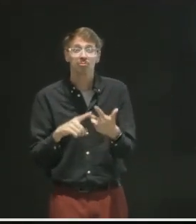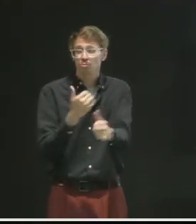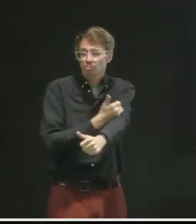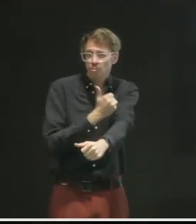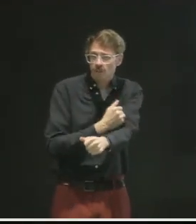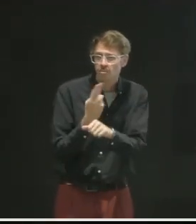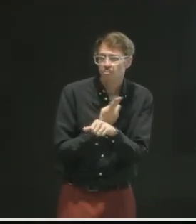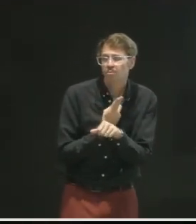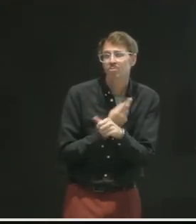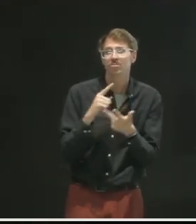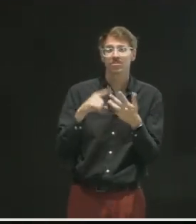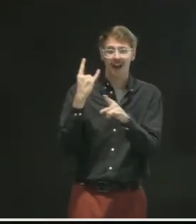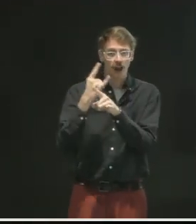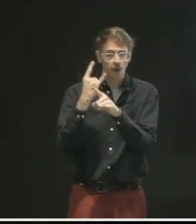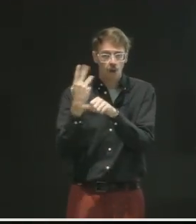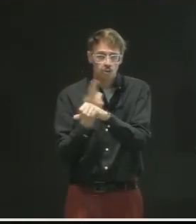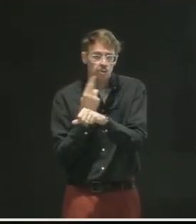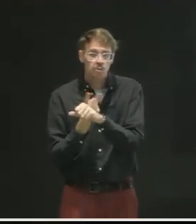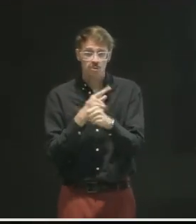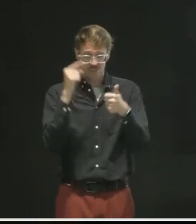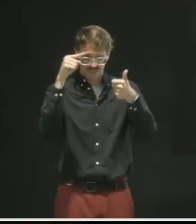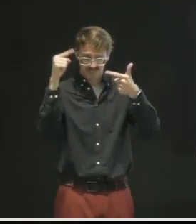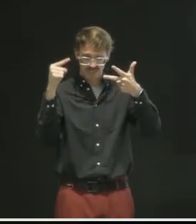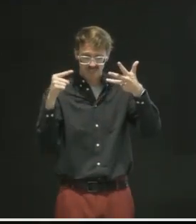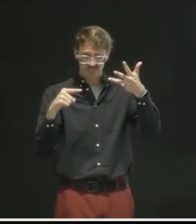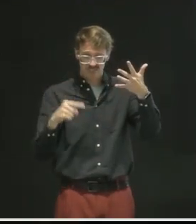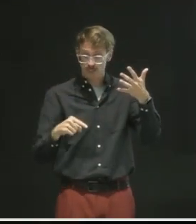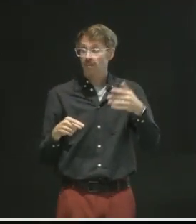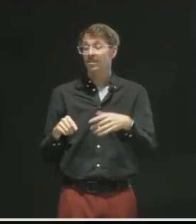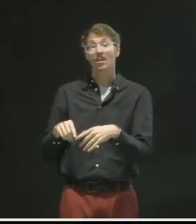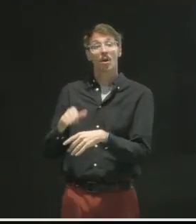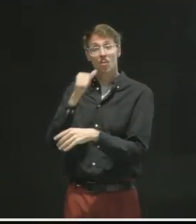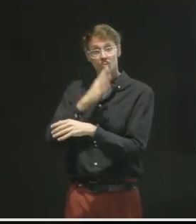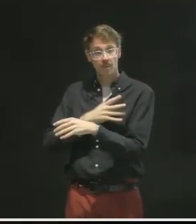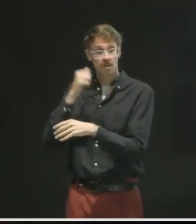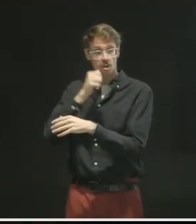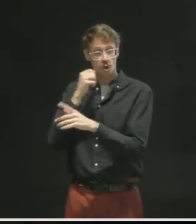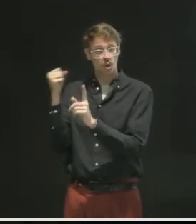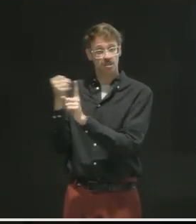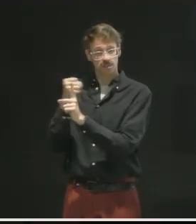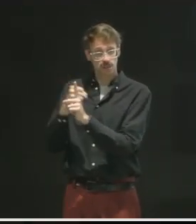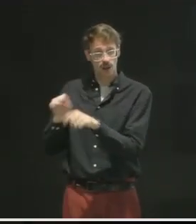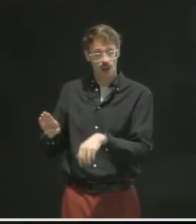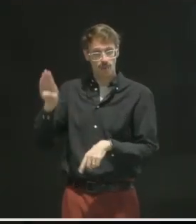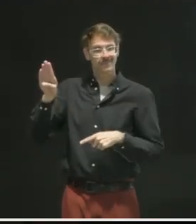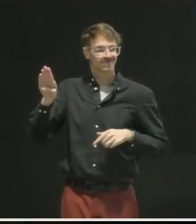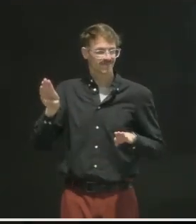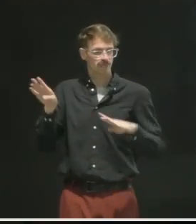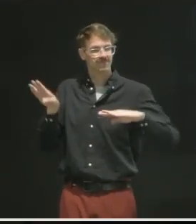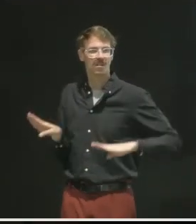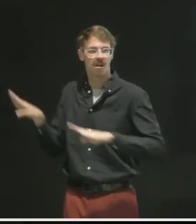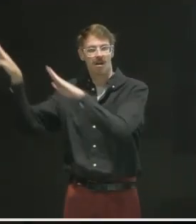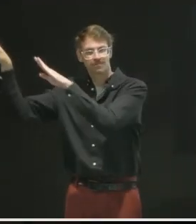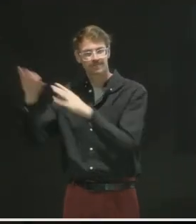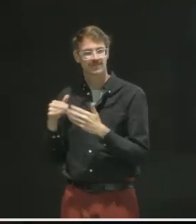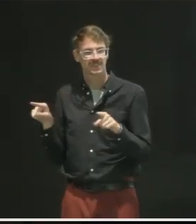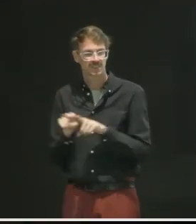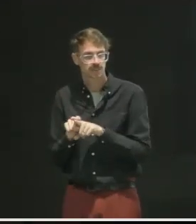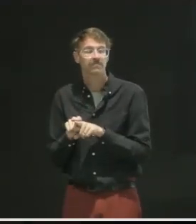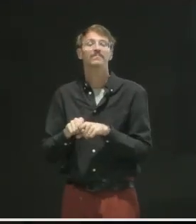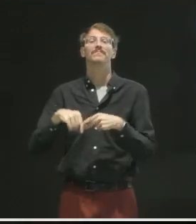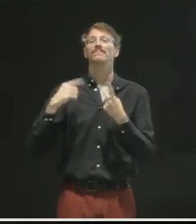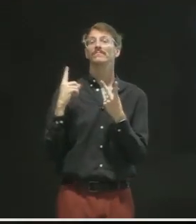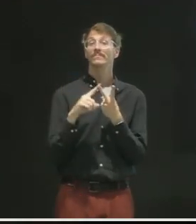alcohol abuse, all risk factors that go along with violence against women in the first place. There's also something that